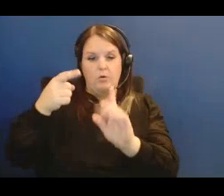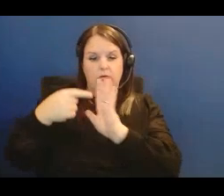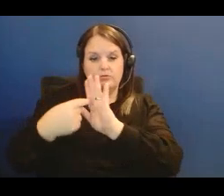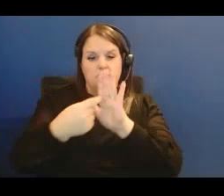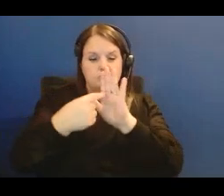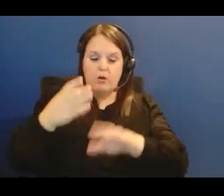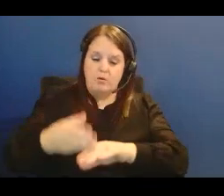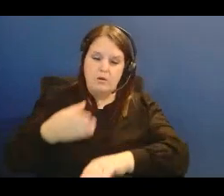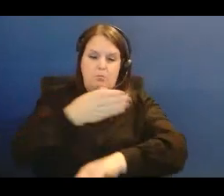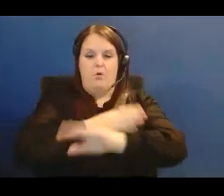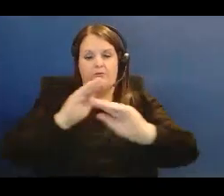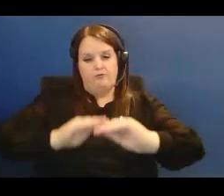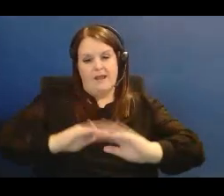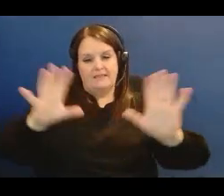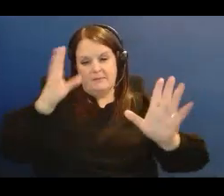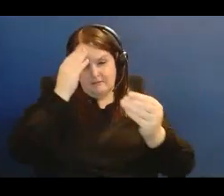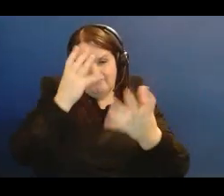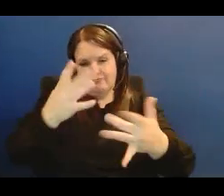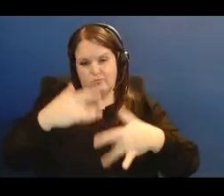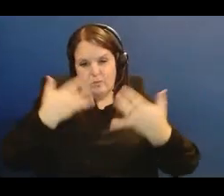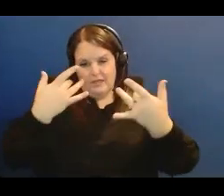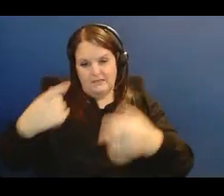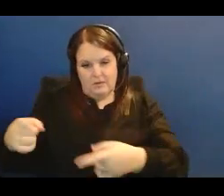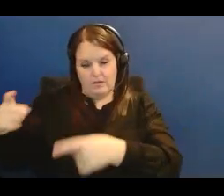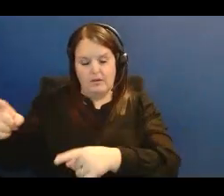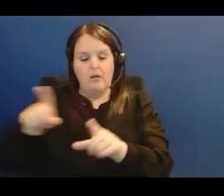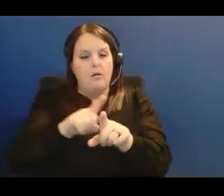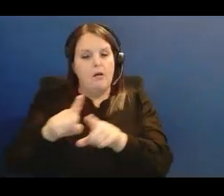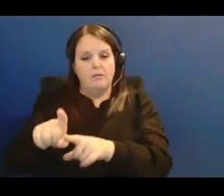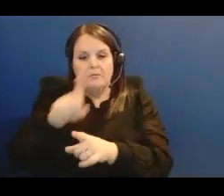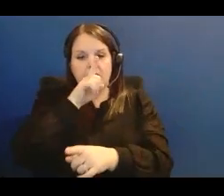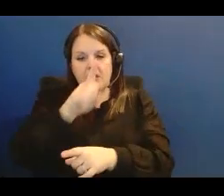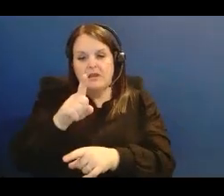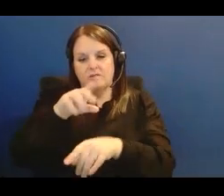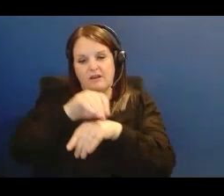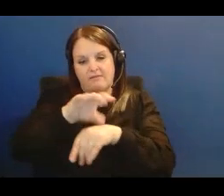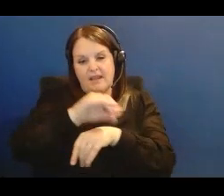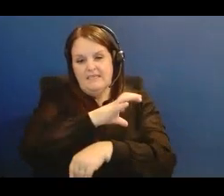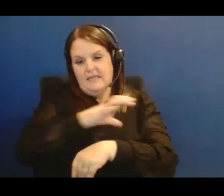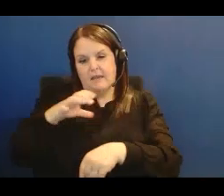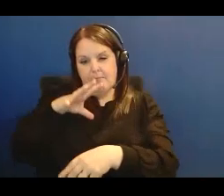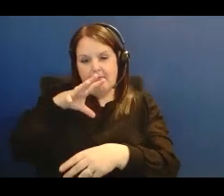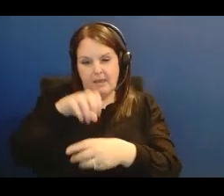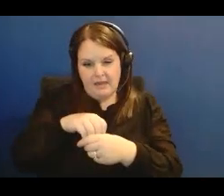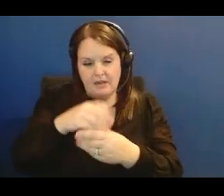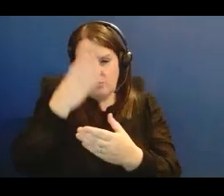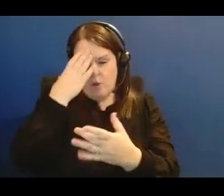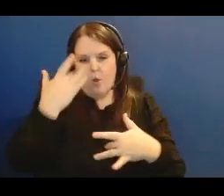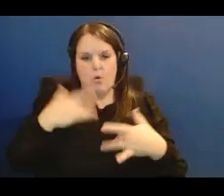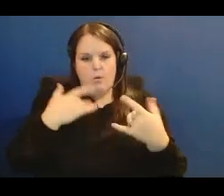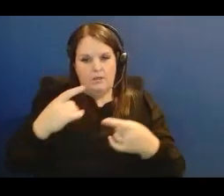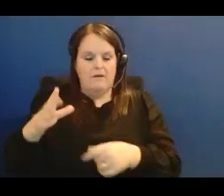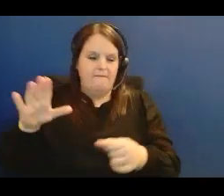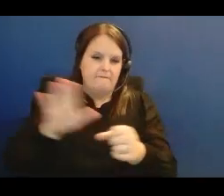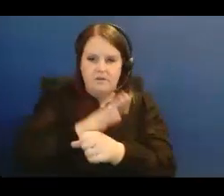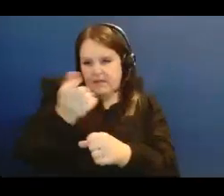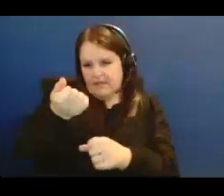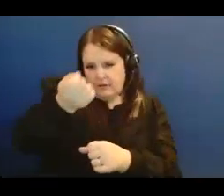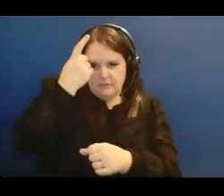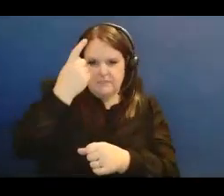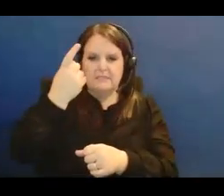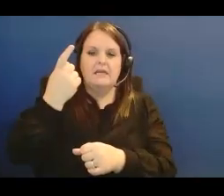transparency and to keep the Advisory Committee informed of activities and ensure that you remain fully informed